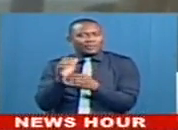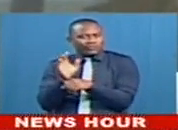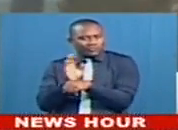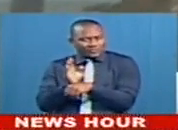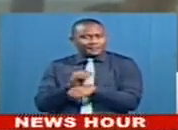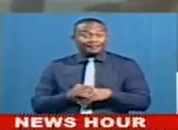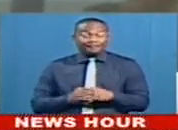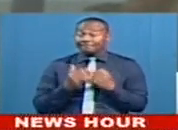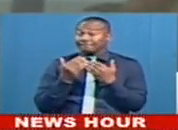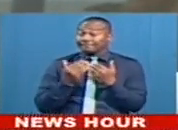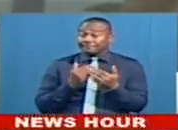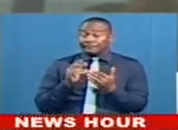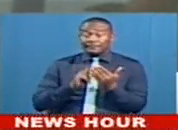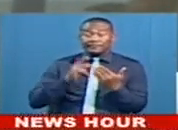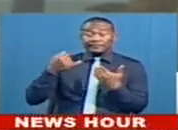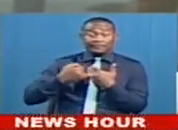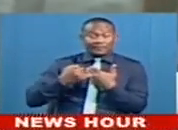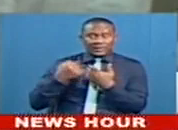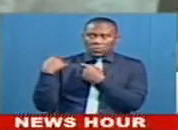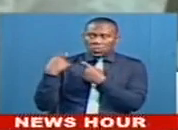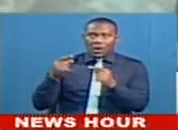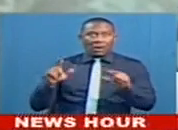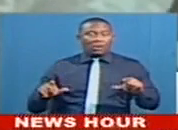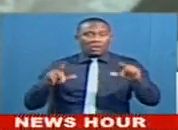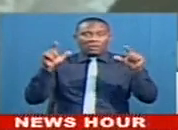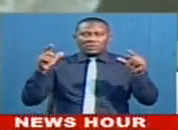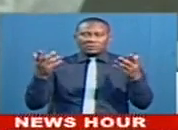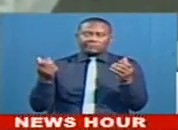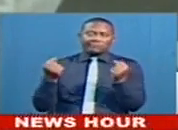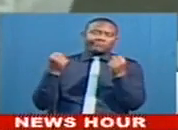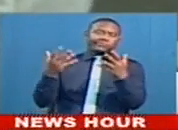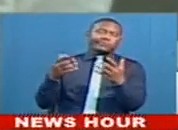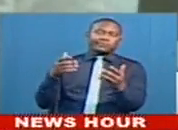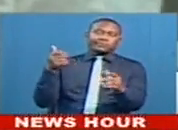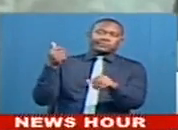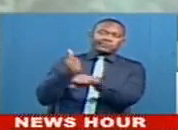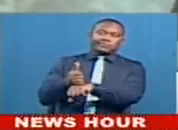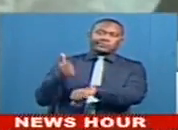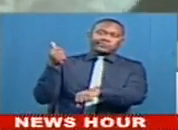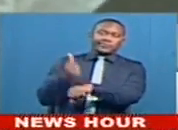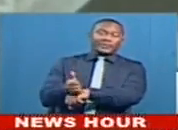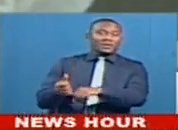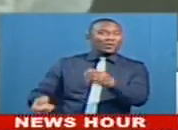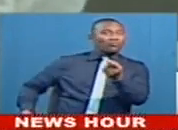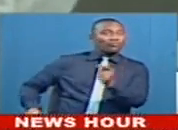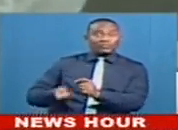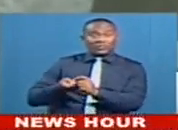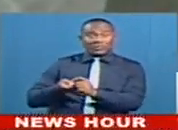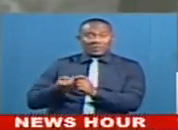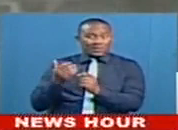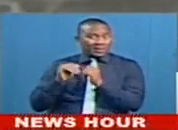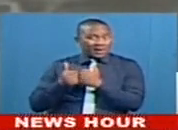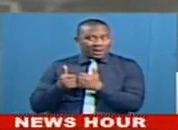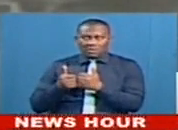transactions. However, the project, since its launch, has received several criticisms from a section of the